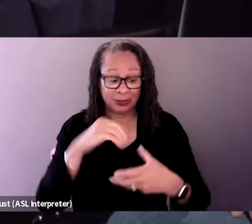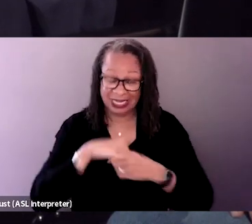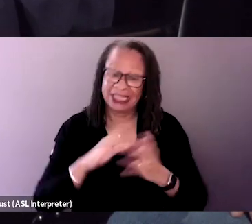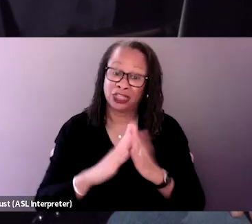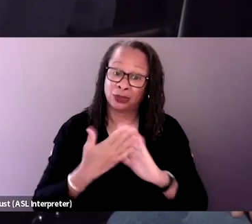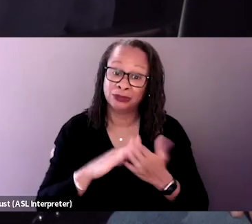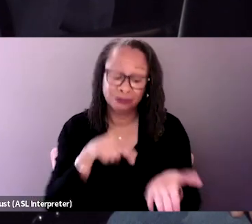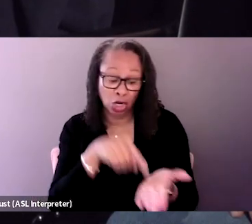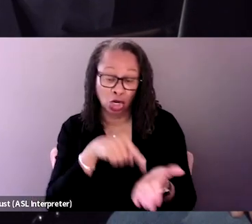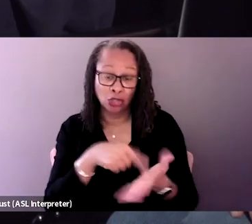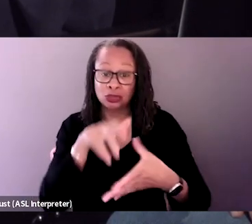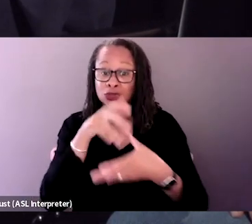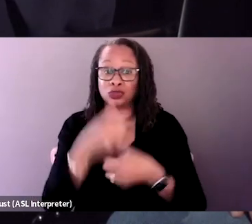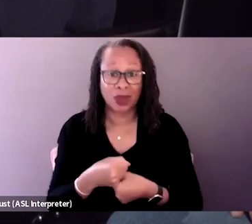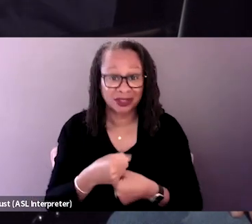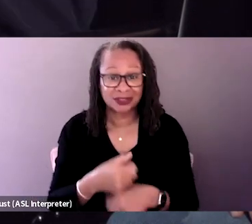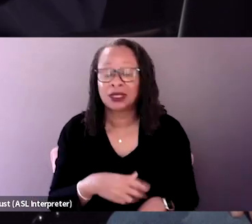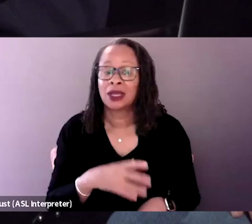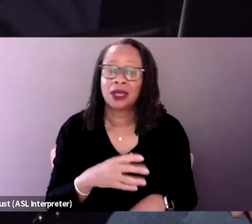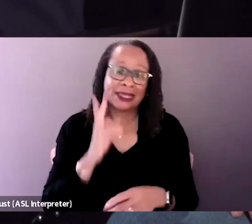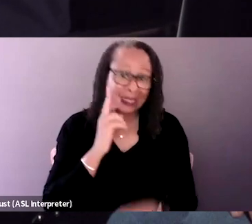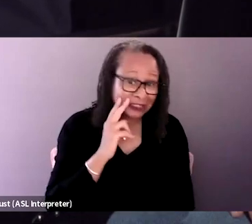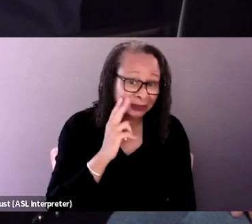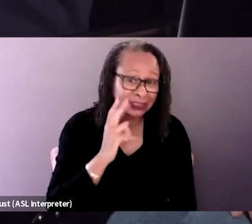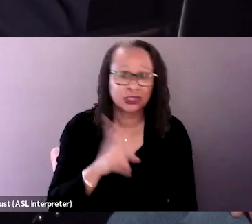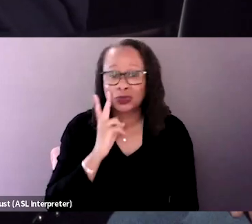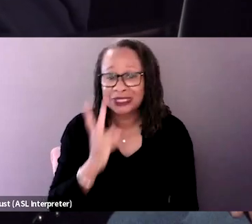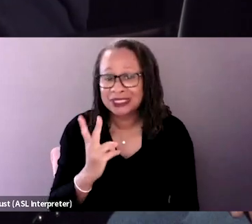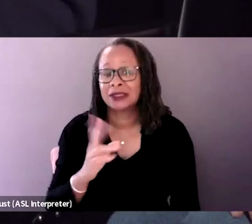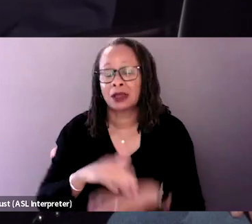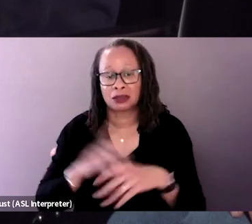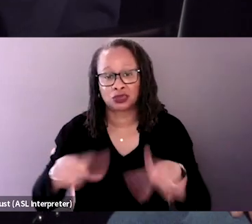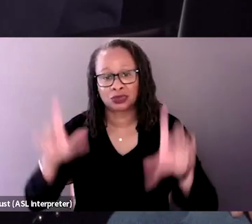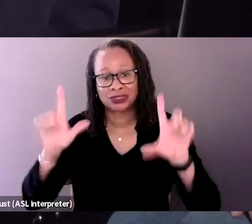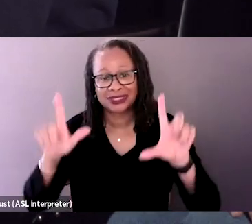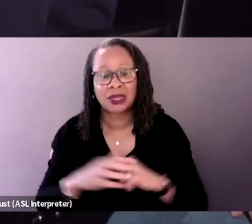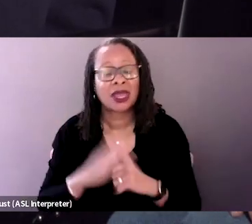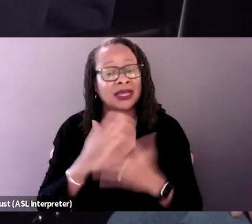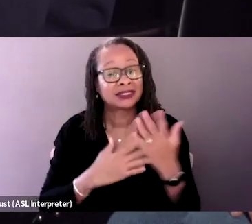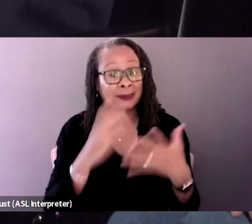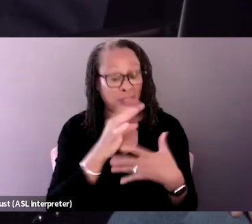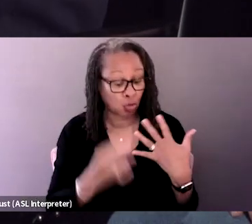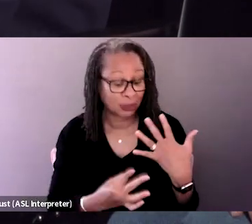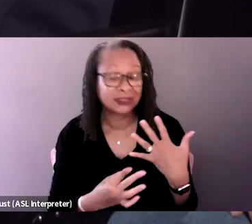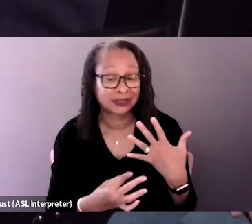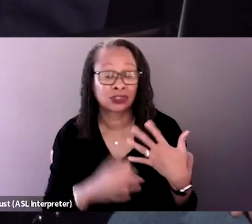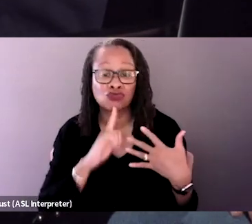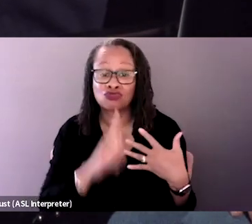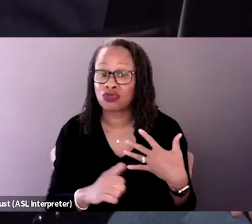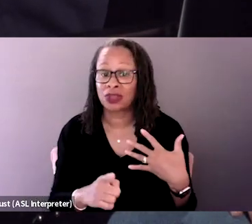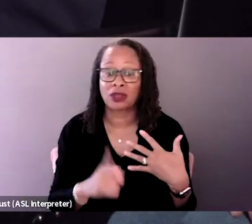the trust and the intimacy that you see on screen. And some of those choices really came from